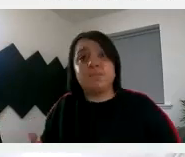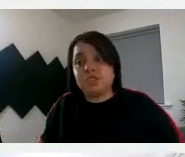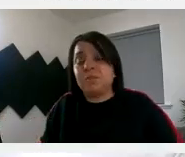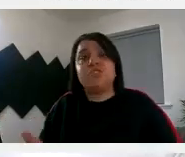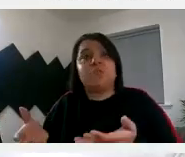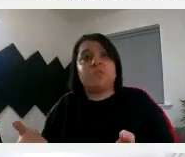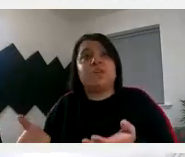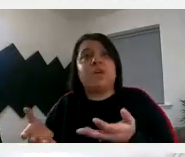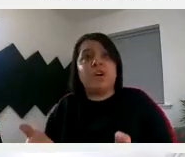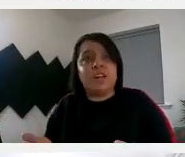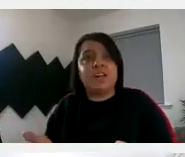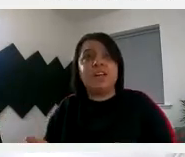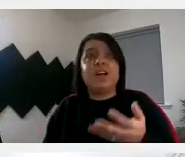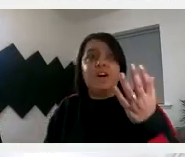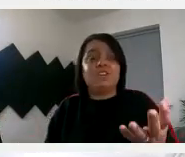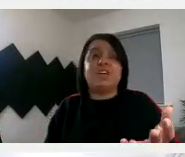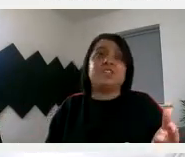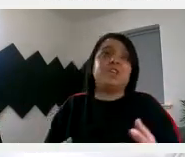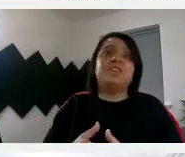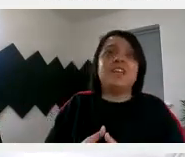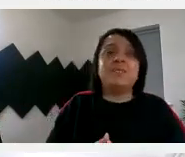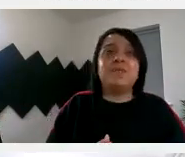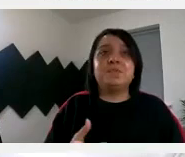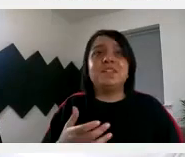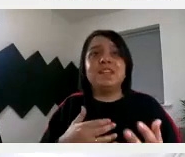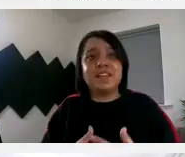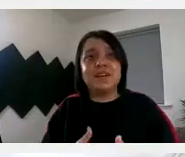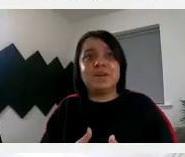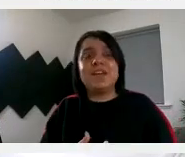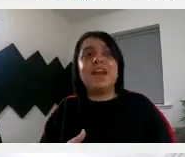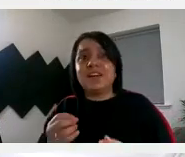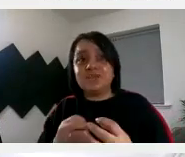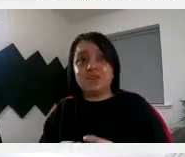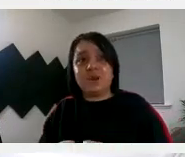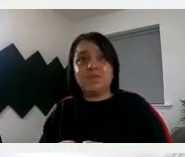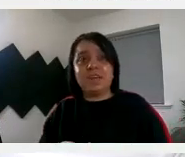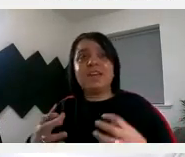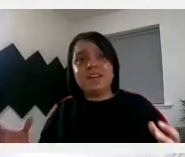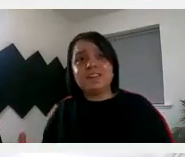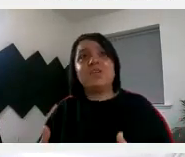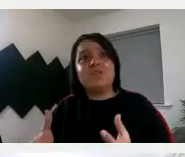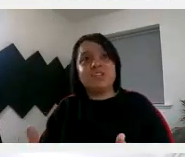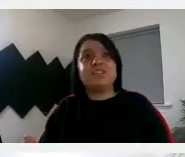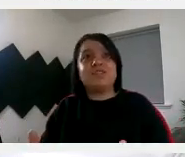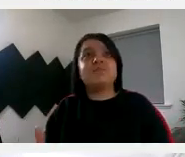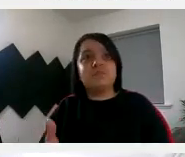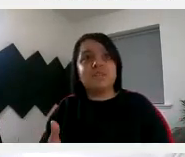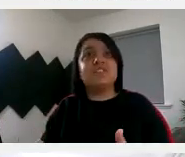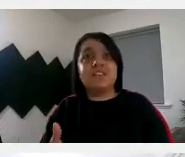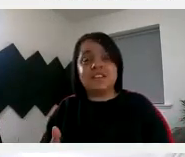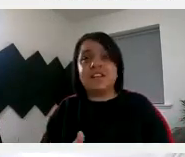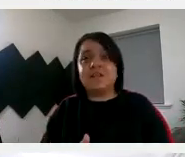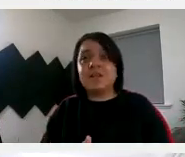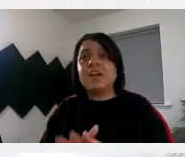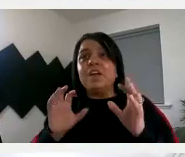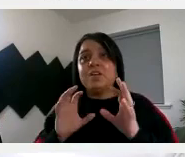that puts my job spec up higher. Harsha can as well. If there's anybody that speaks his language and he saw a job there, he's got a good chance of potentially